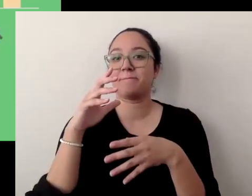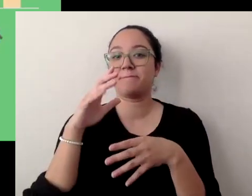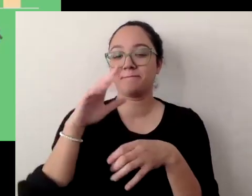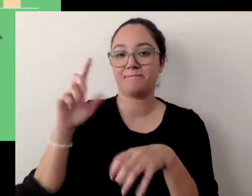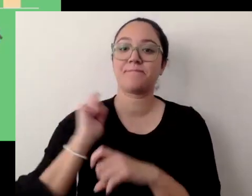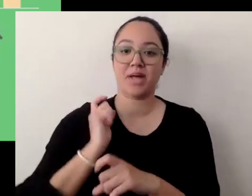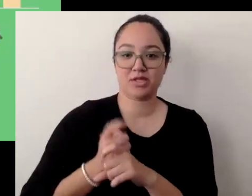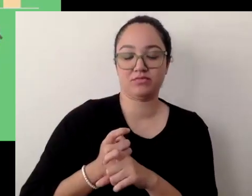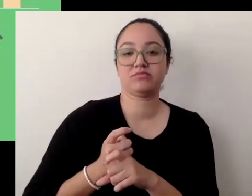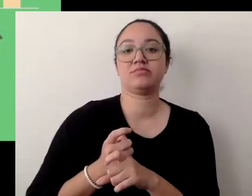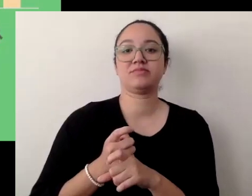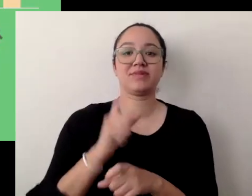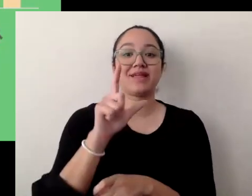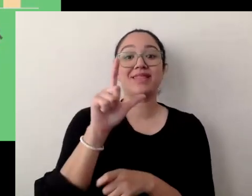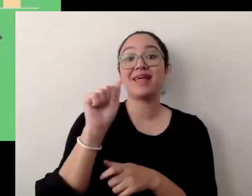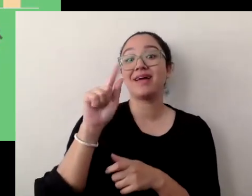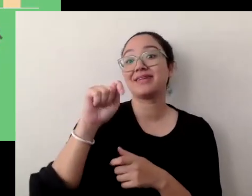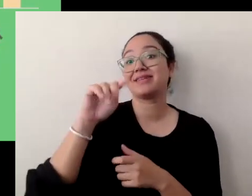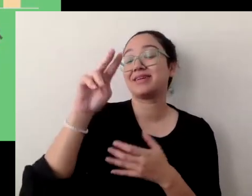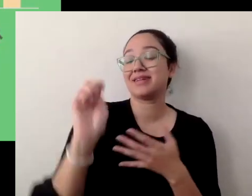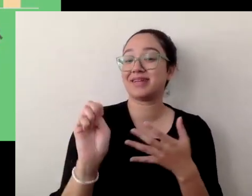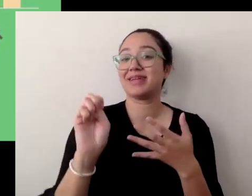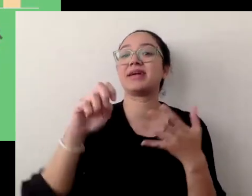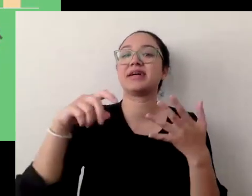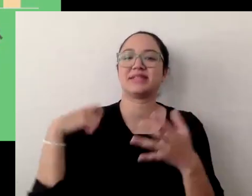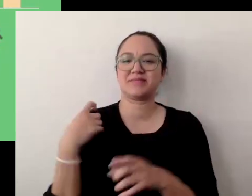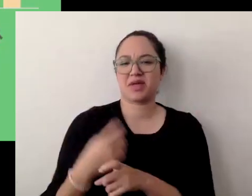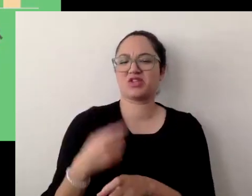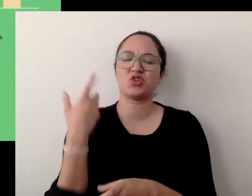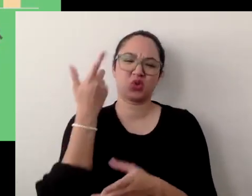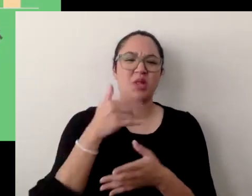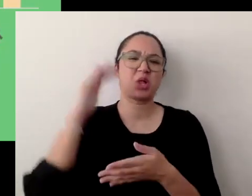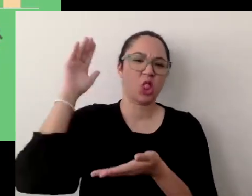And then Latine in Spanish was significantly lower.